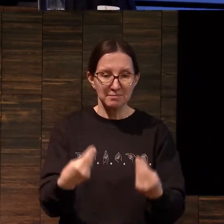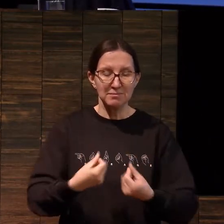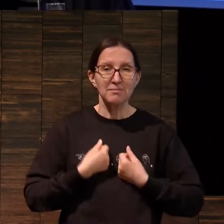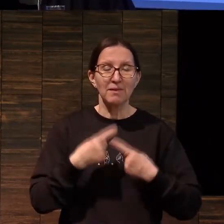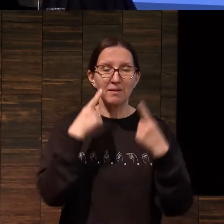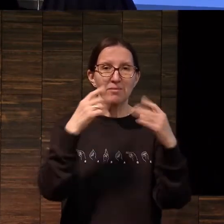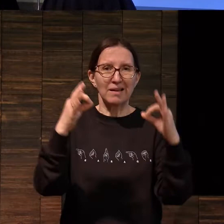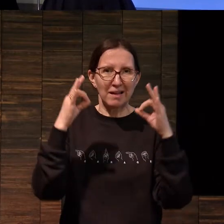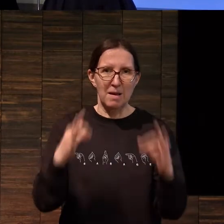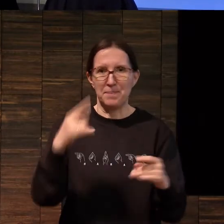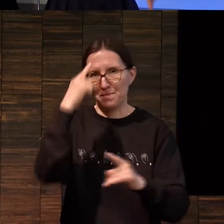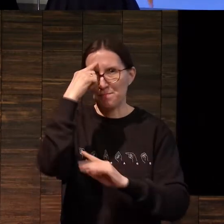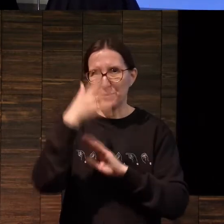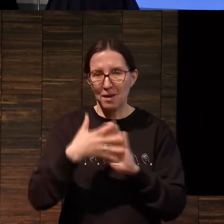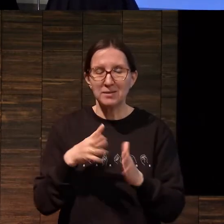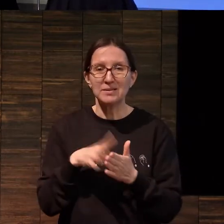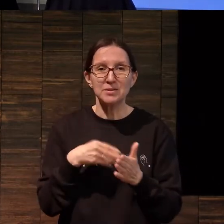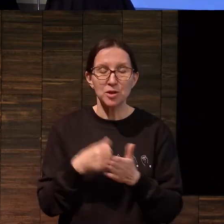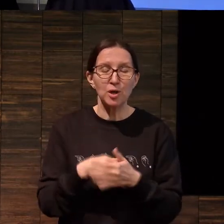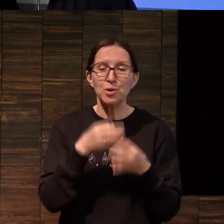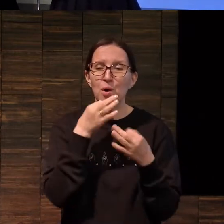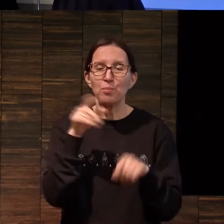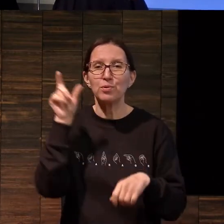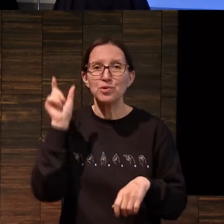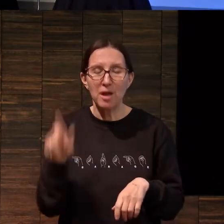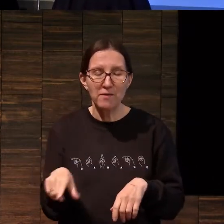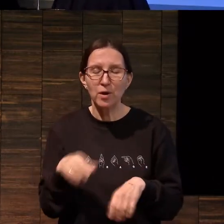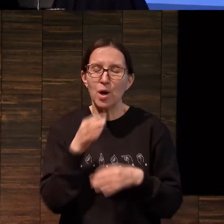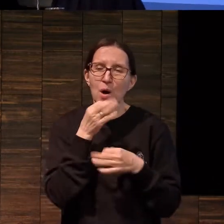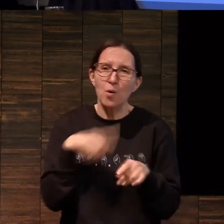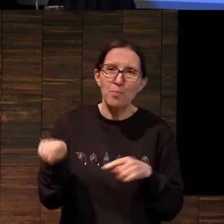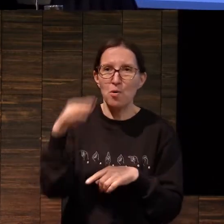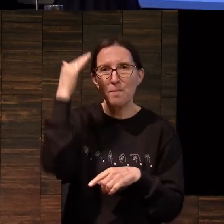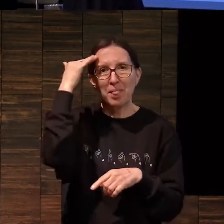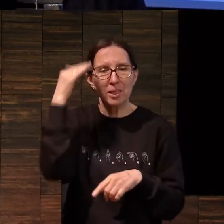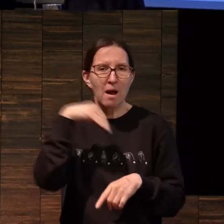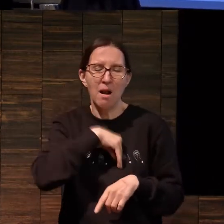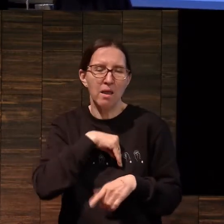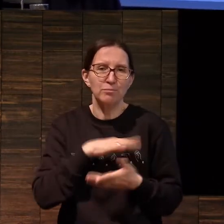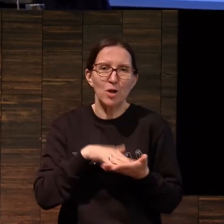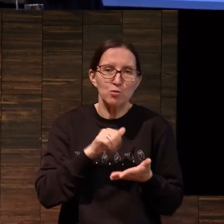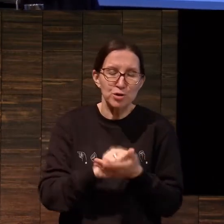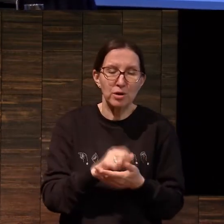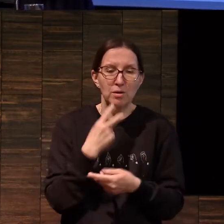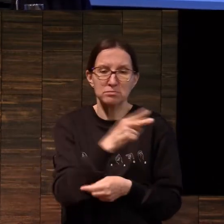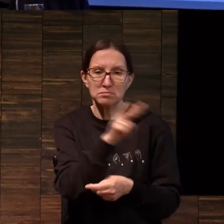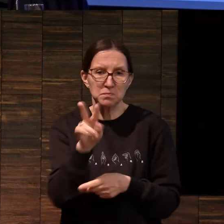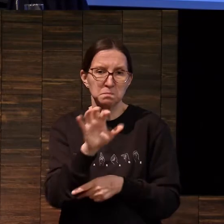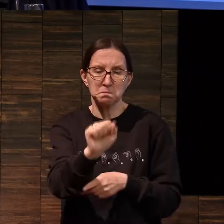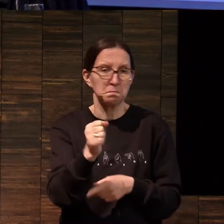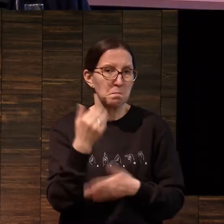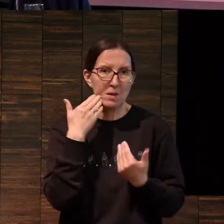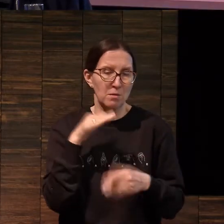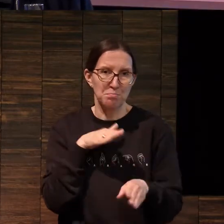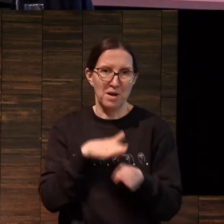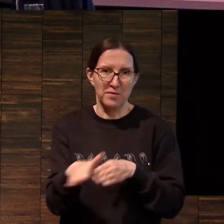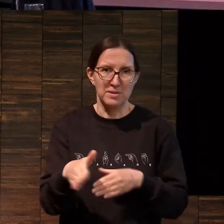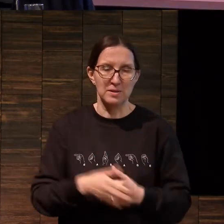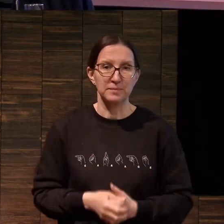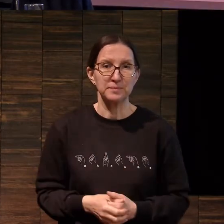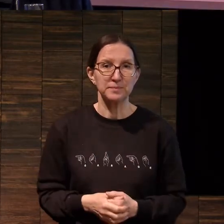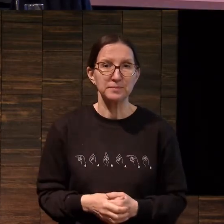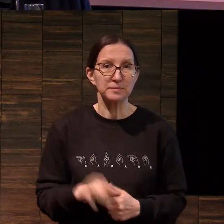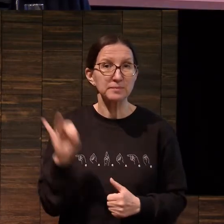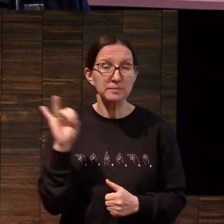perfect ingredients. This is a perfect instruction. Perfect design is the same. That means that any human being with any disability